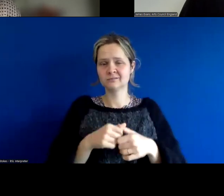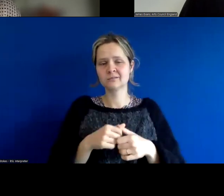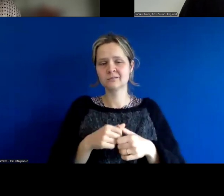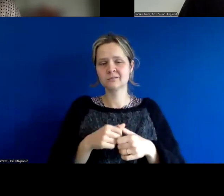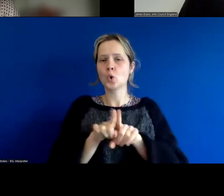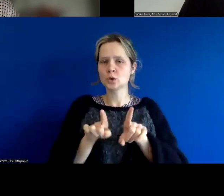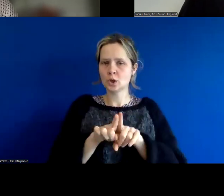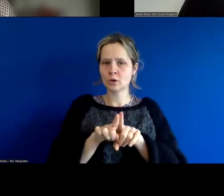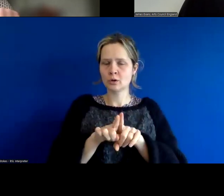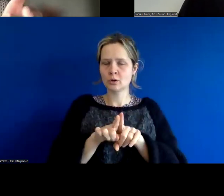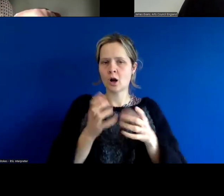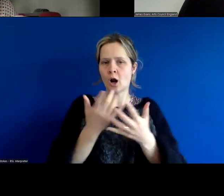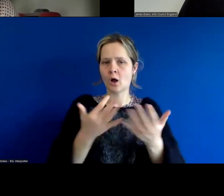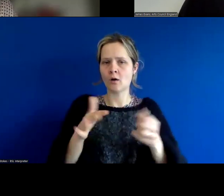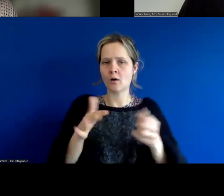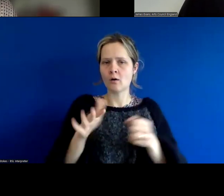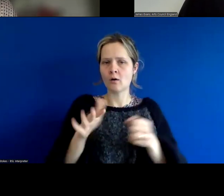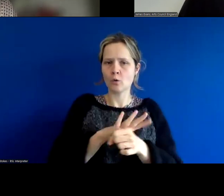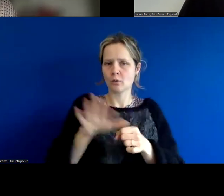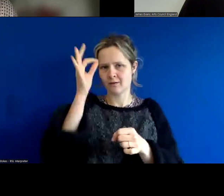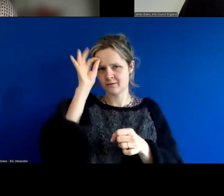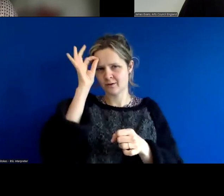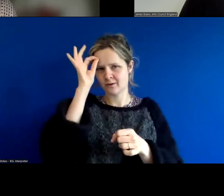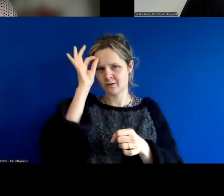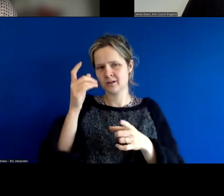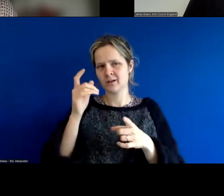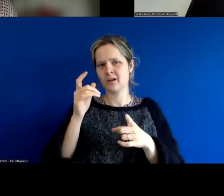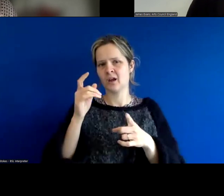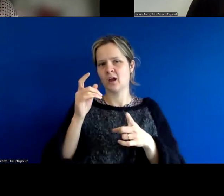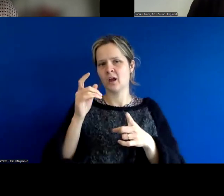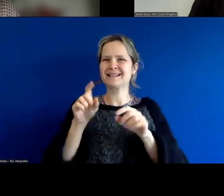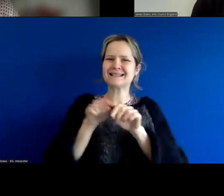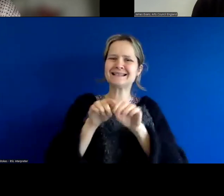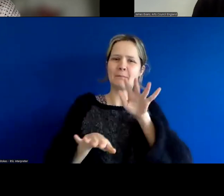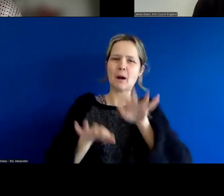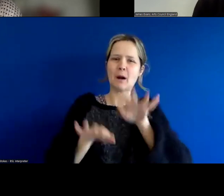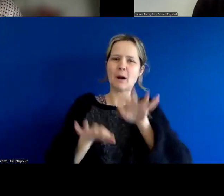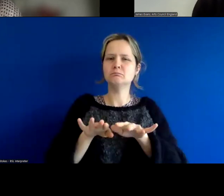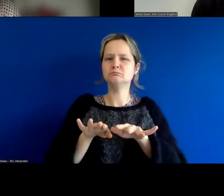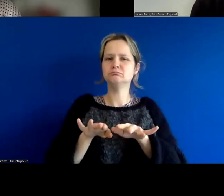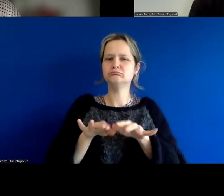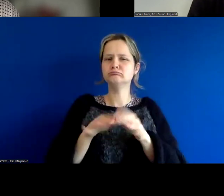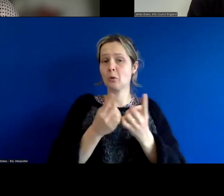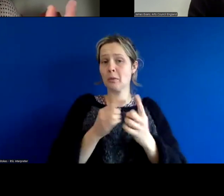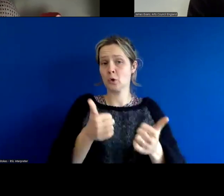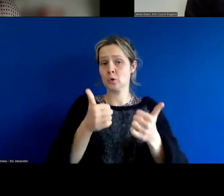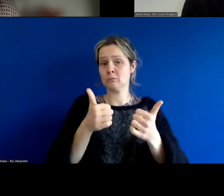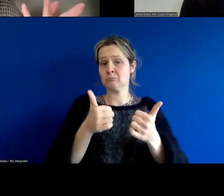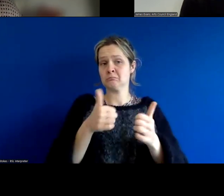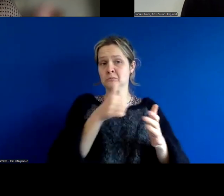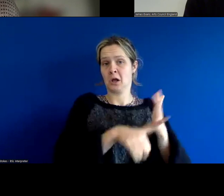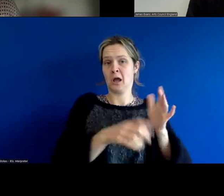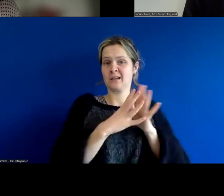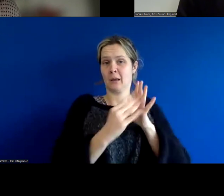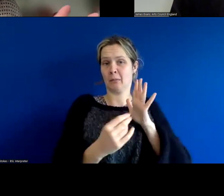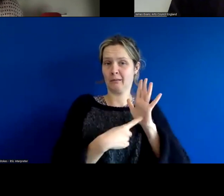heard that a lot of local authorities are doing similar sort of mapping exercises. So this might be a good place to start, or it